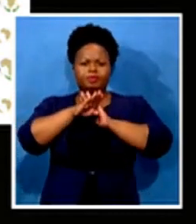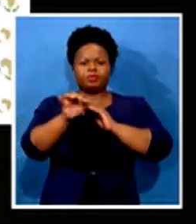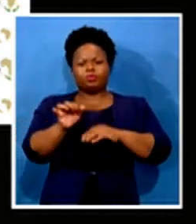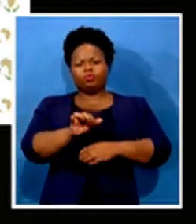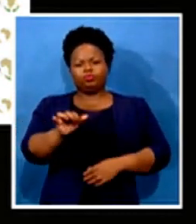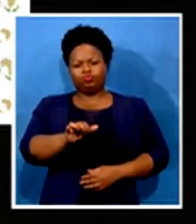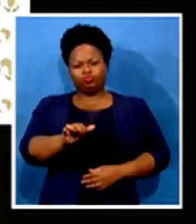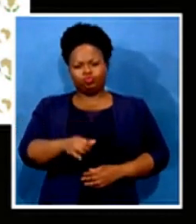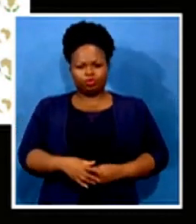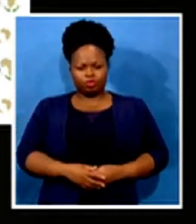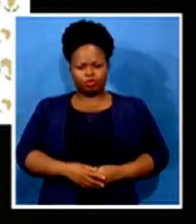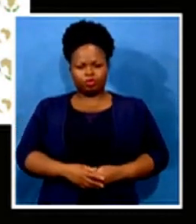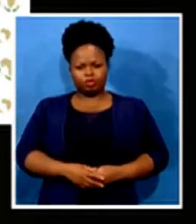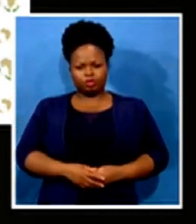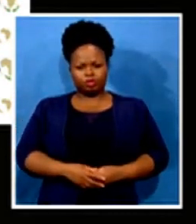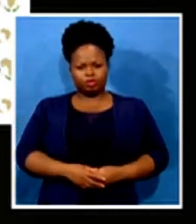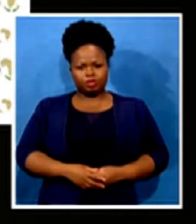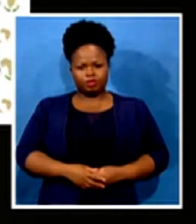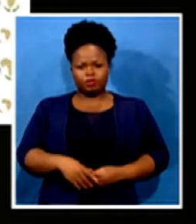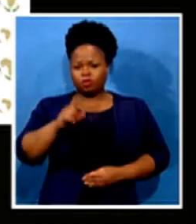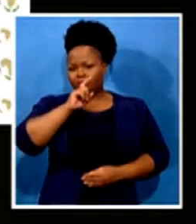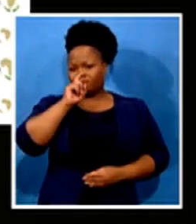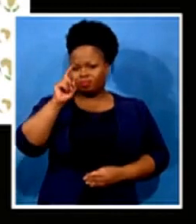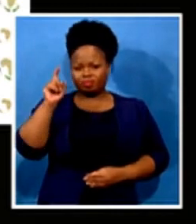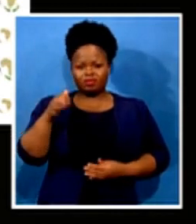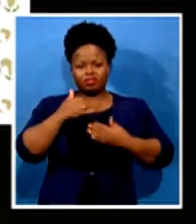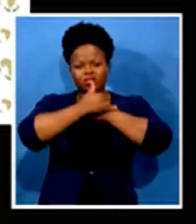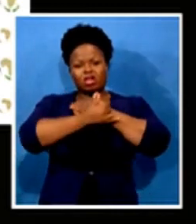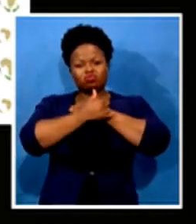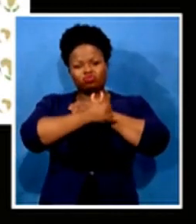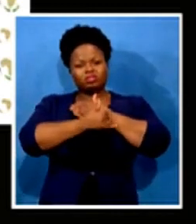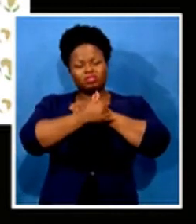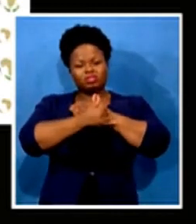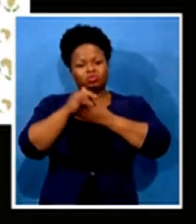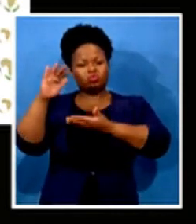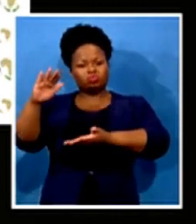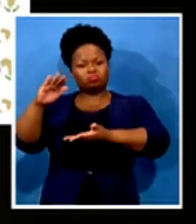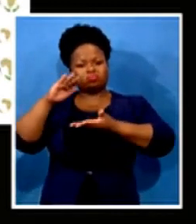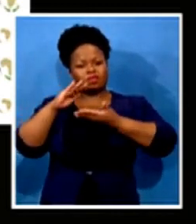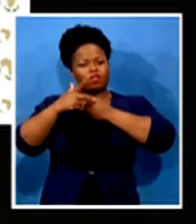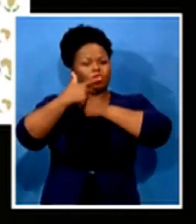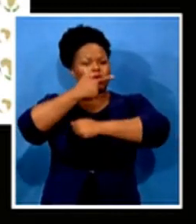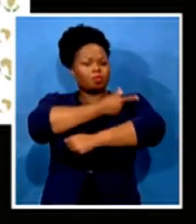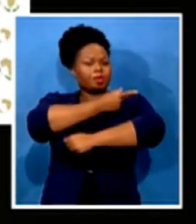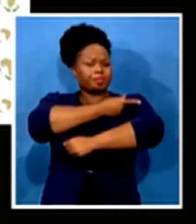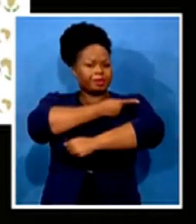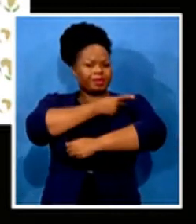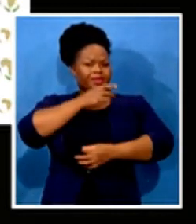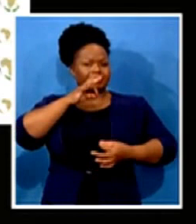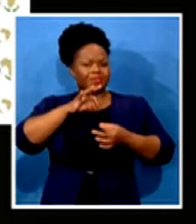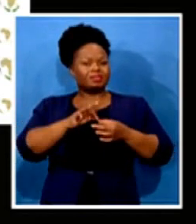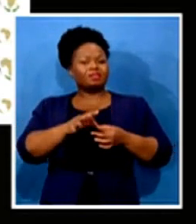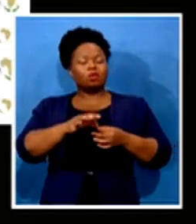countries to receive the COVID-19 vaccine, particularly under the very demanding